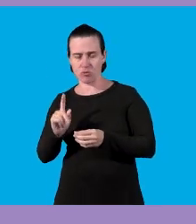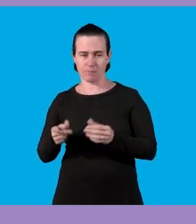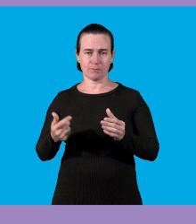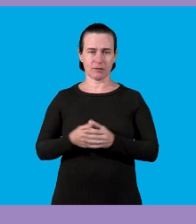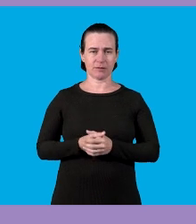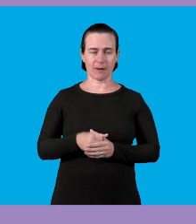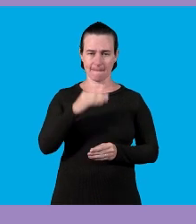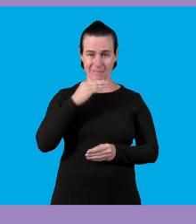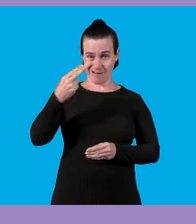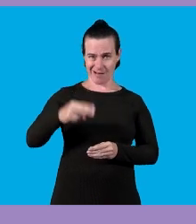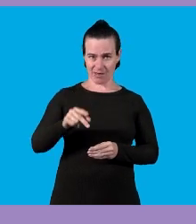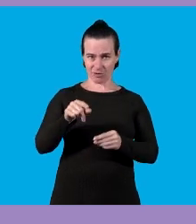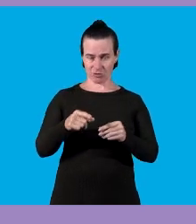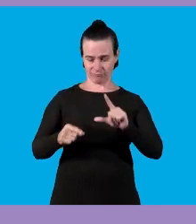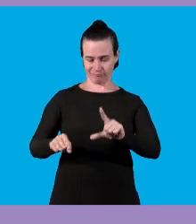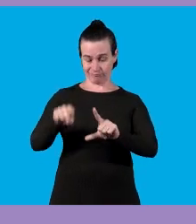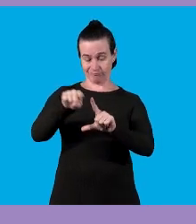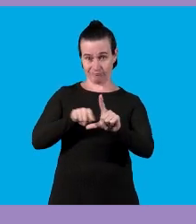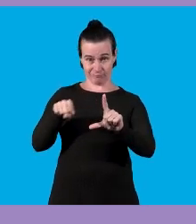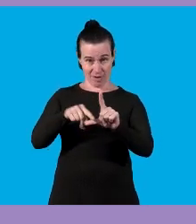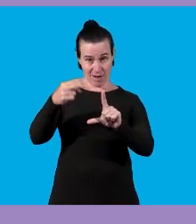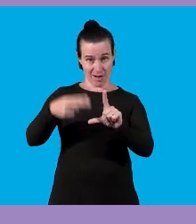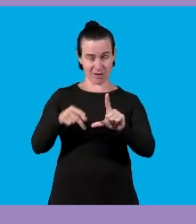is 72 degrees.